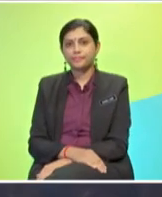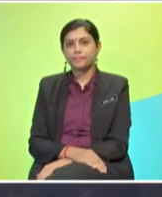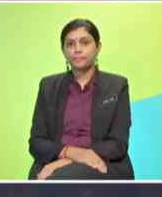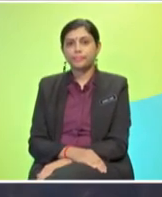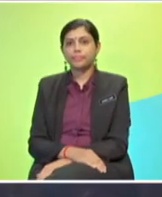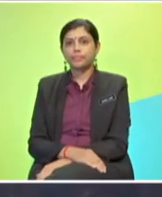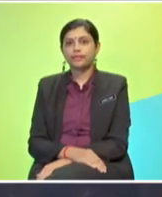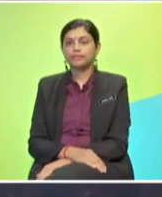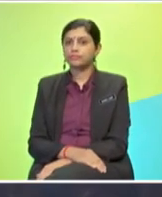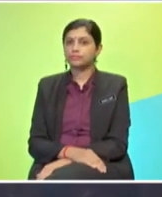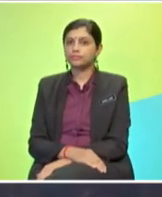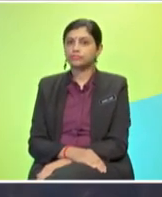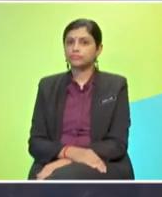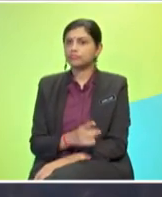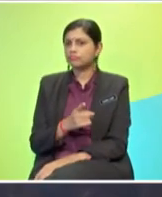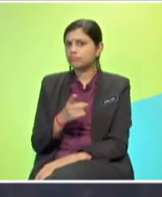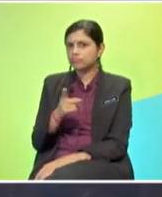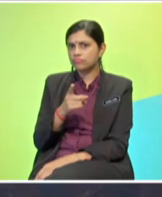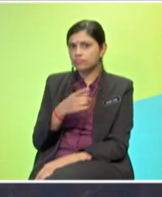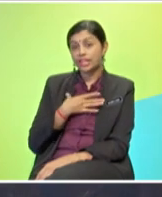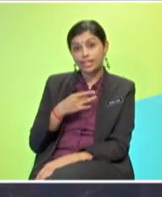Teacher Rahma love to dance.